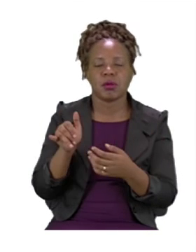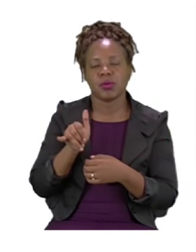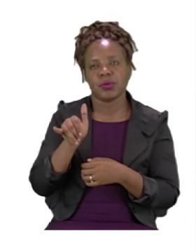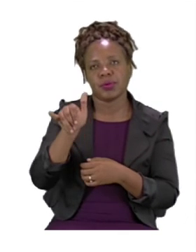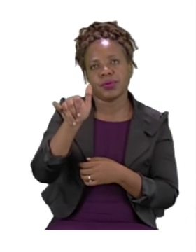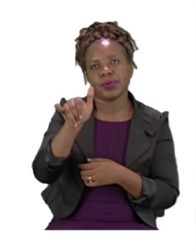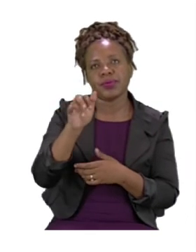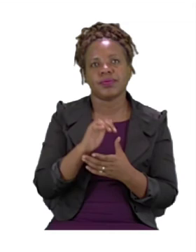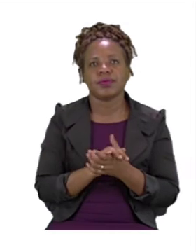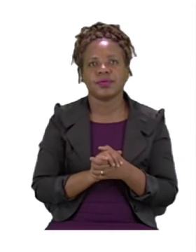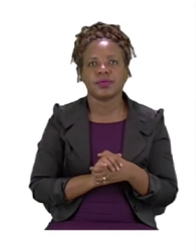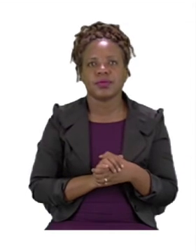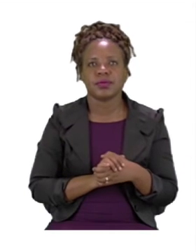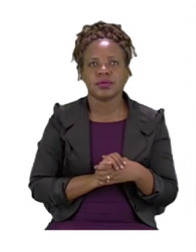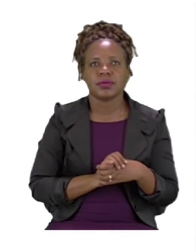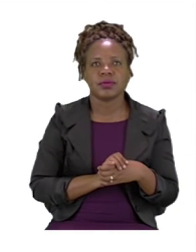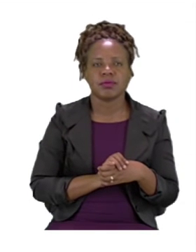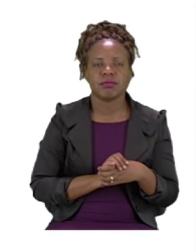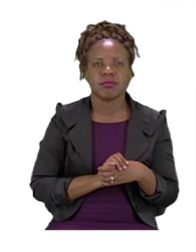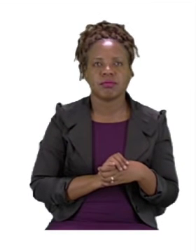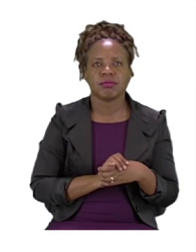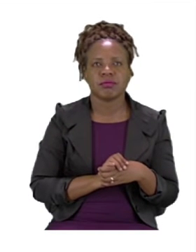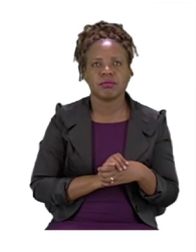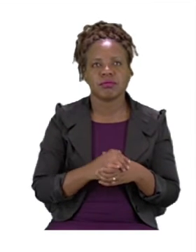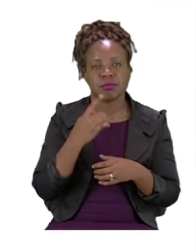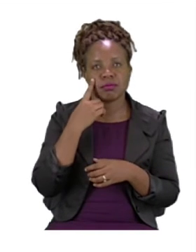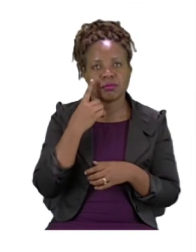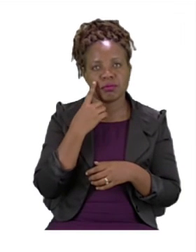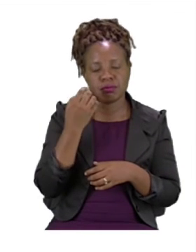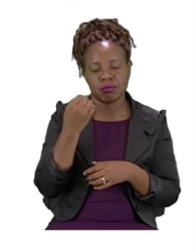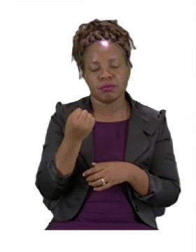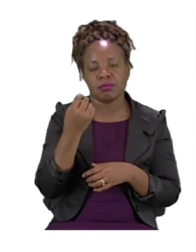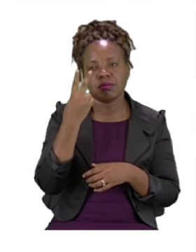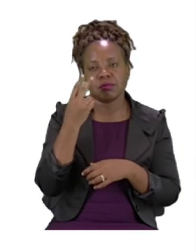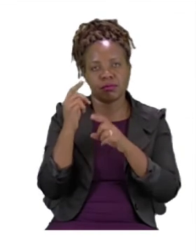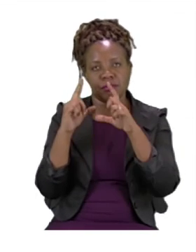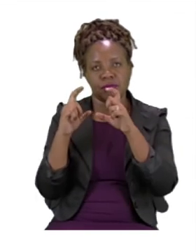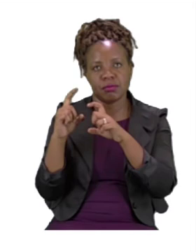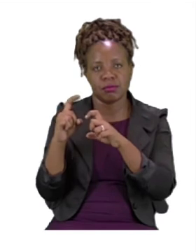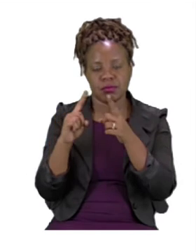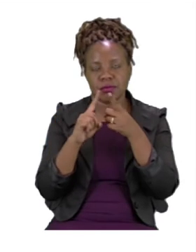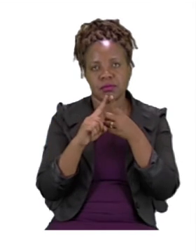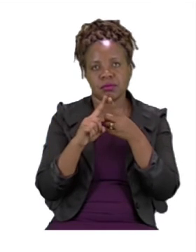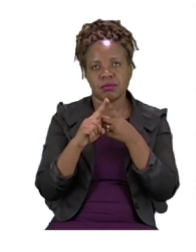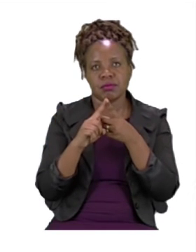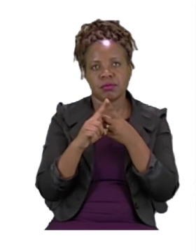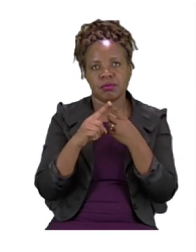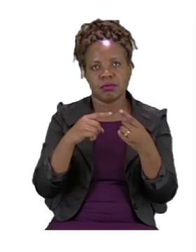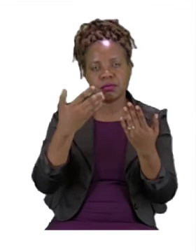plane. Now you can see that we have two pictures there. The first one is